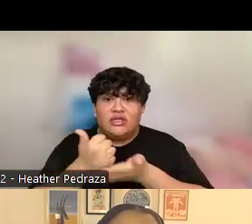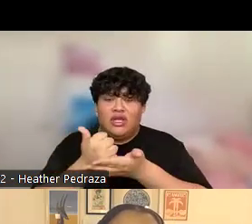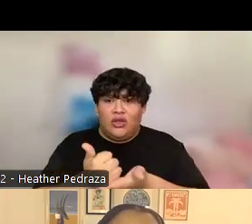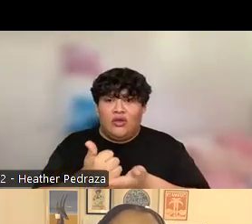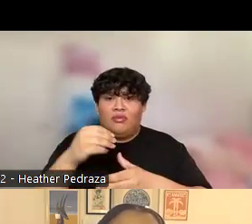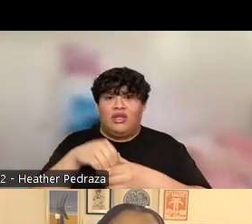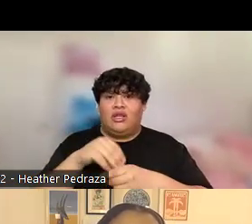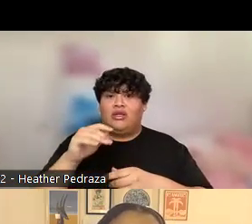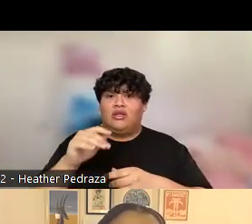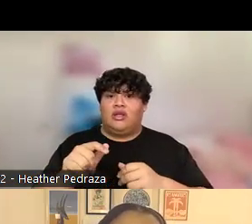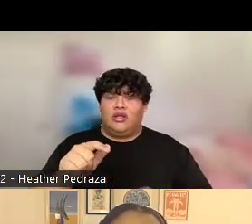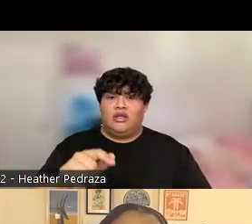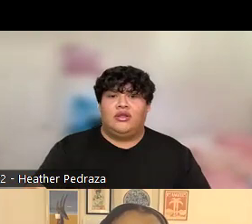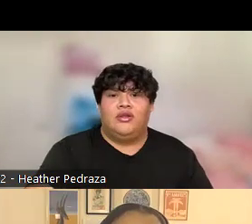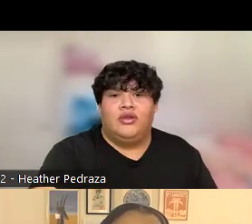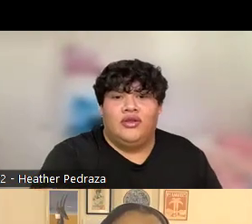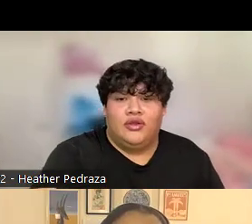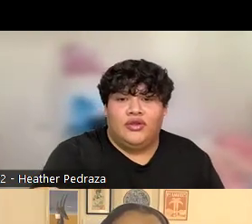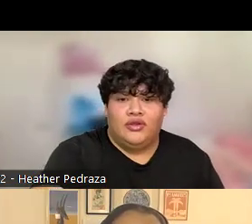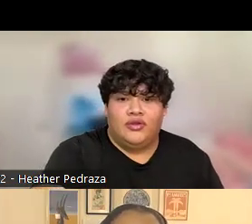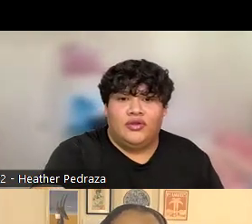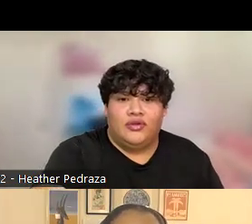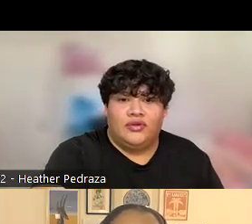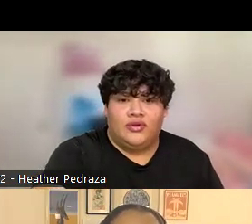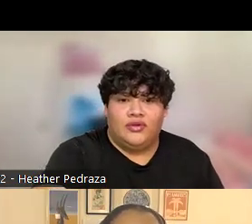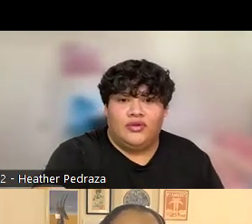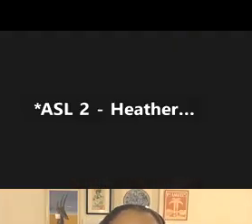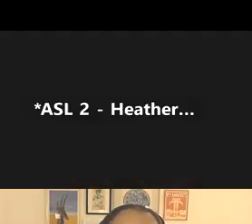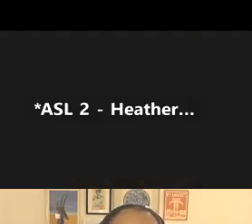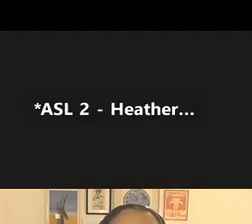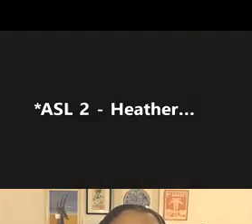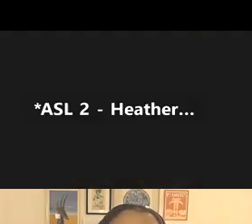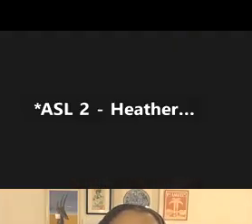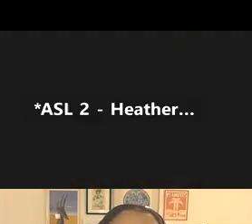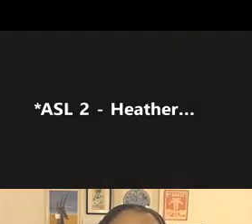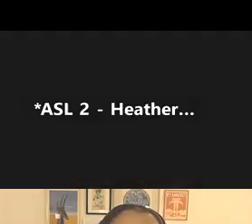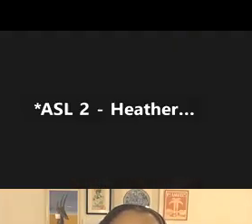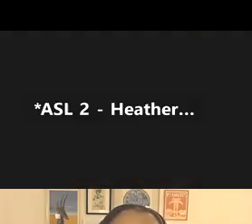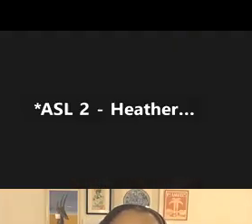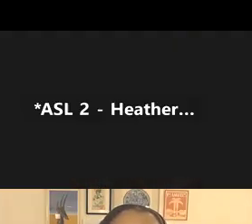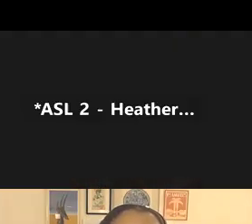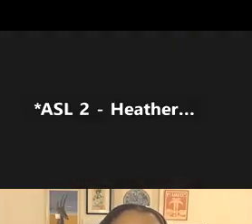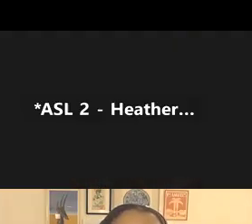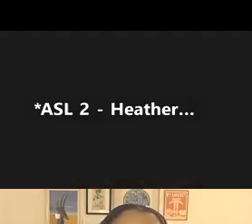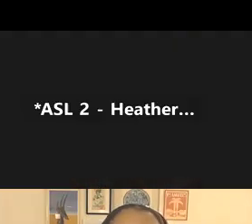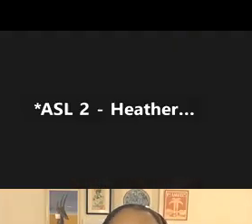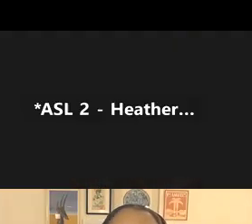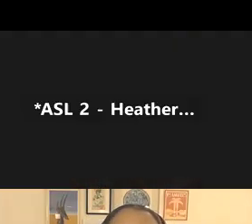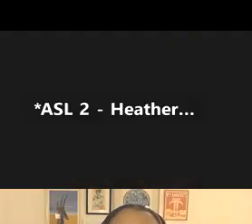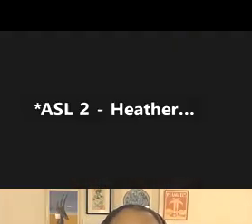in their aging process and aging with dignity. Older adults in particular face some very